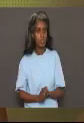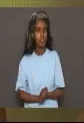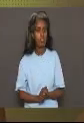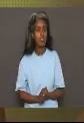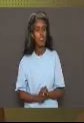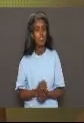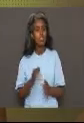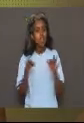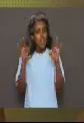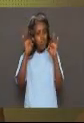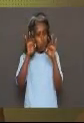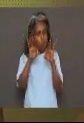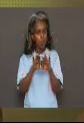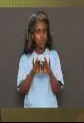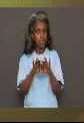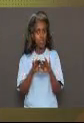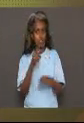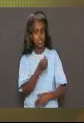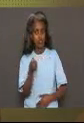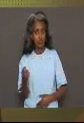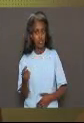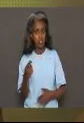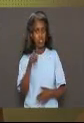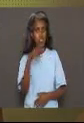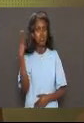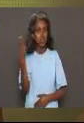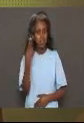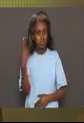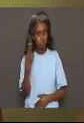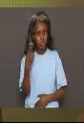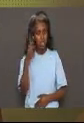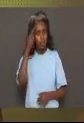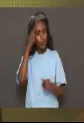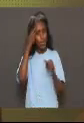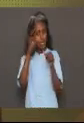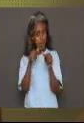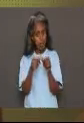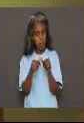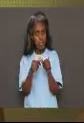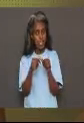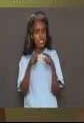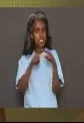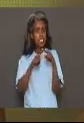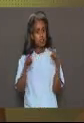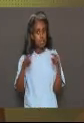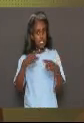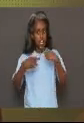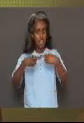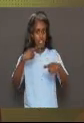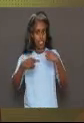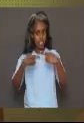There are important tools that you can use to remember the special